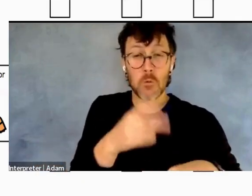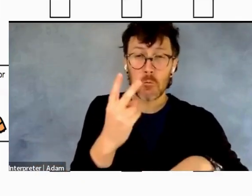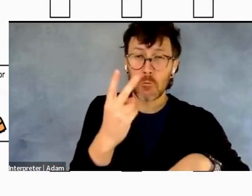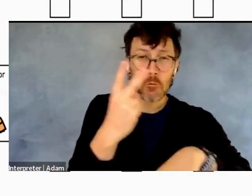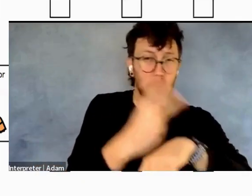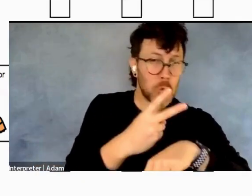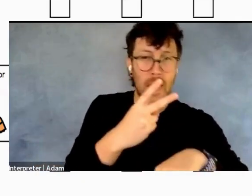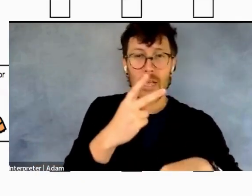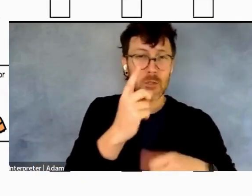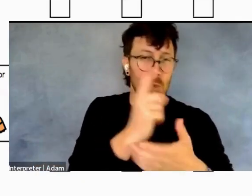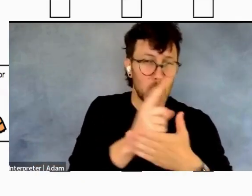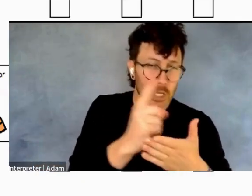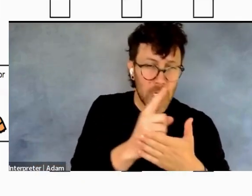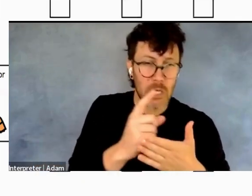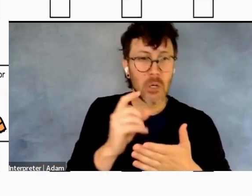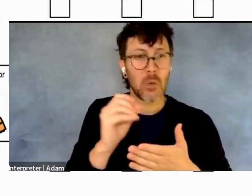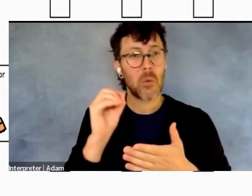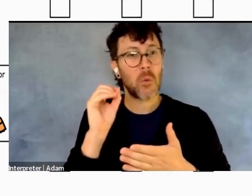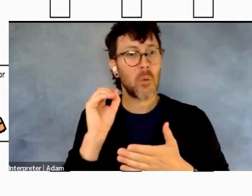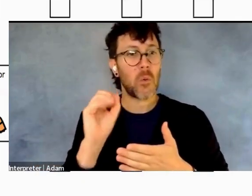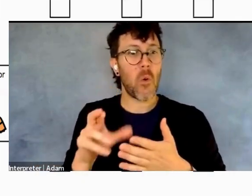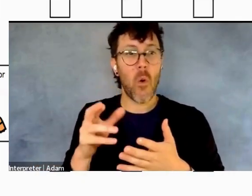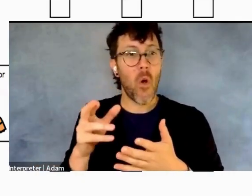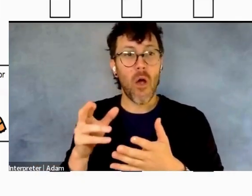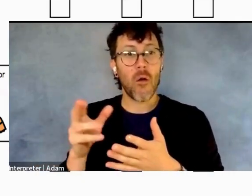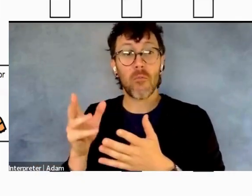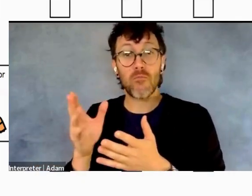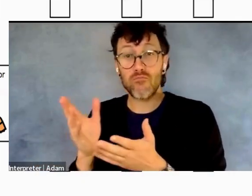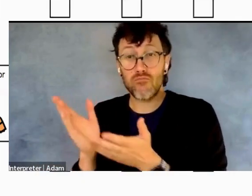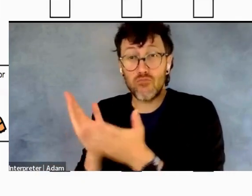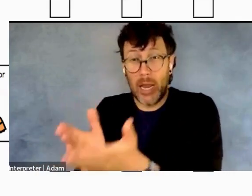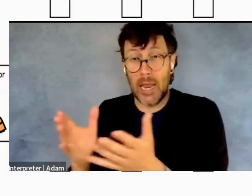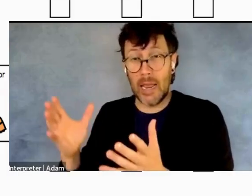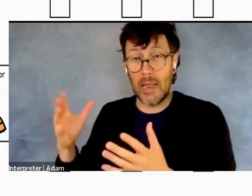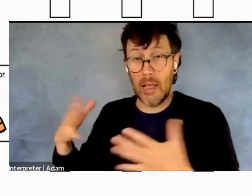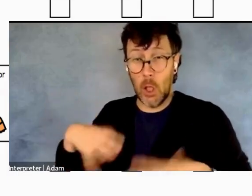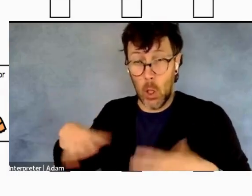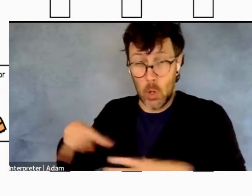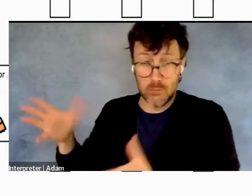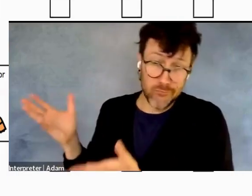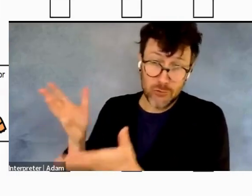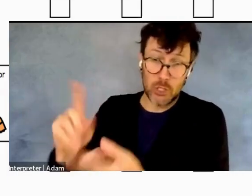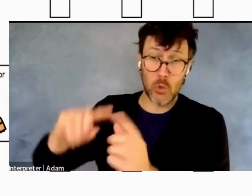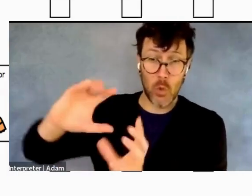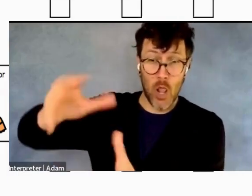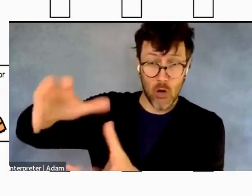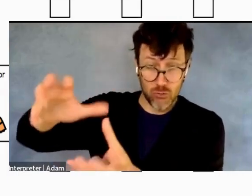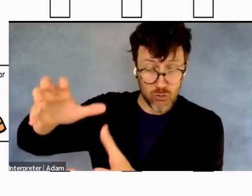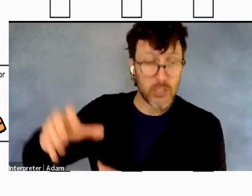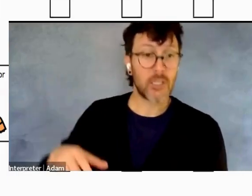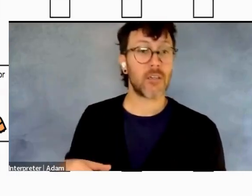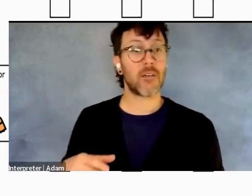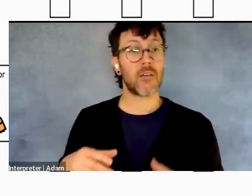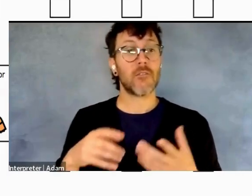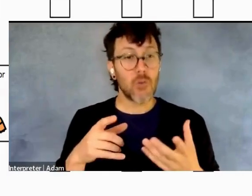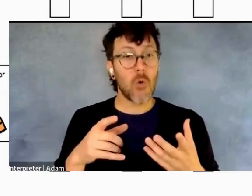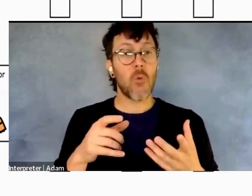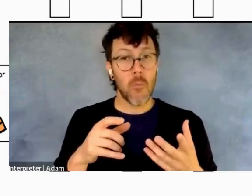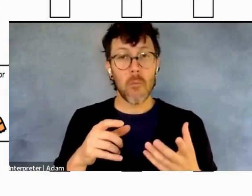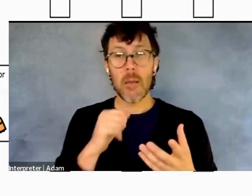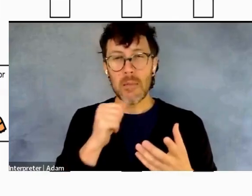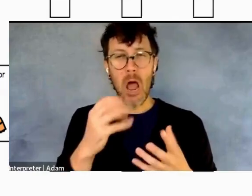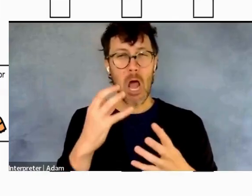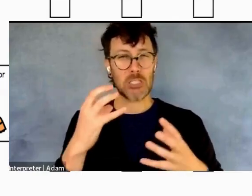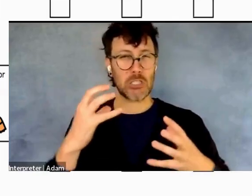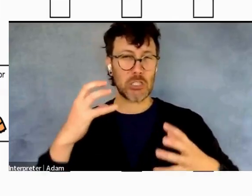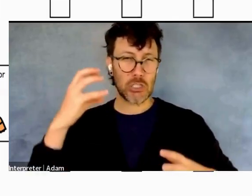chore chart. Think about chunking chores, not that they have so many, but short amounts together,